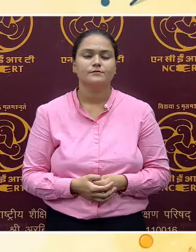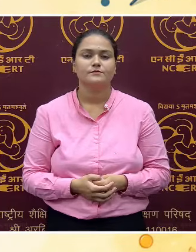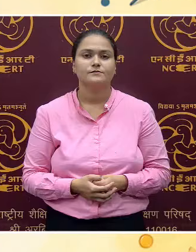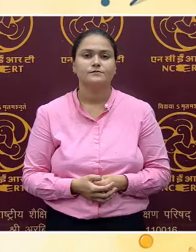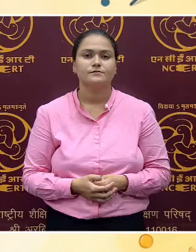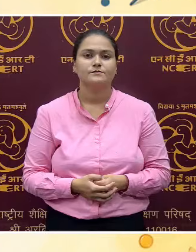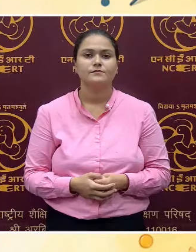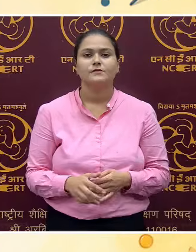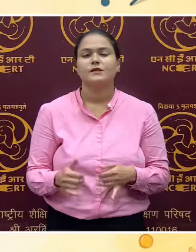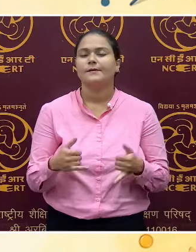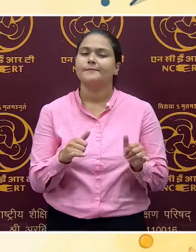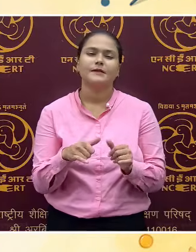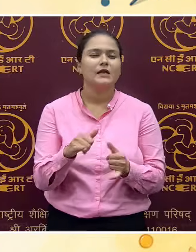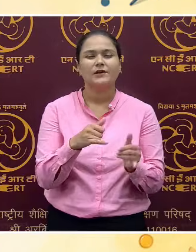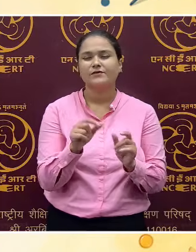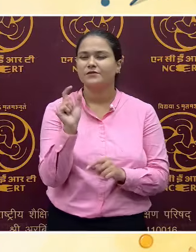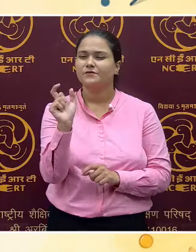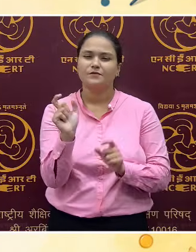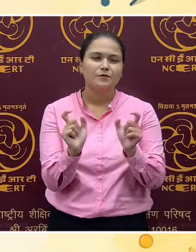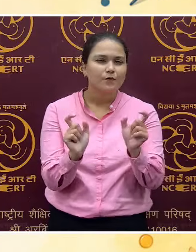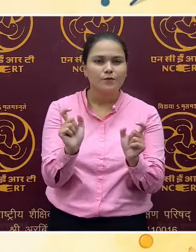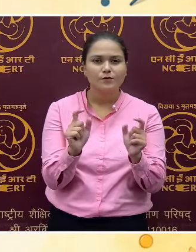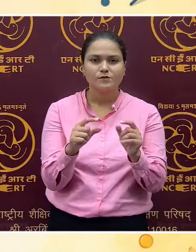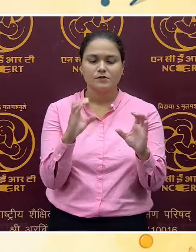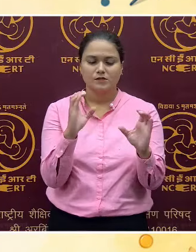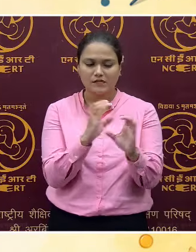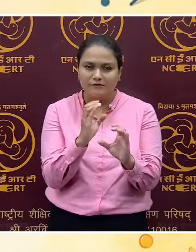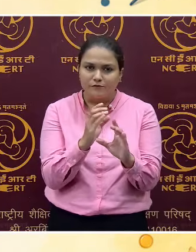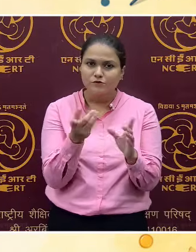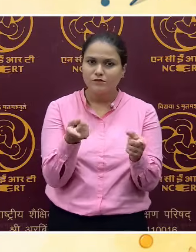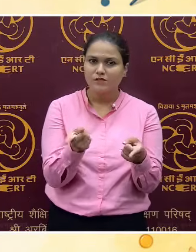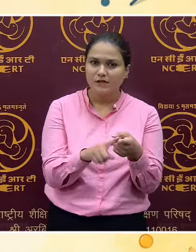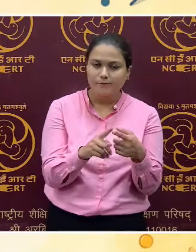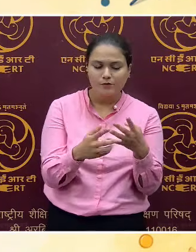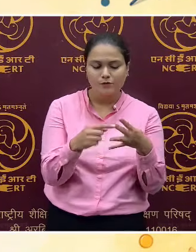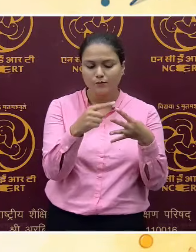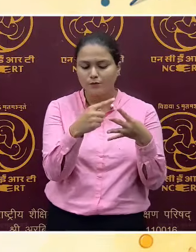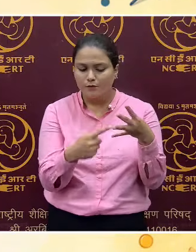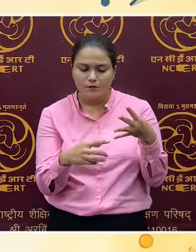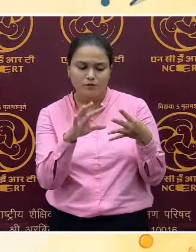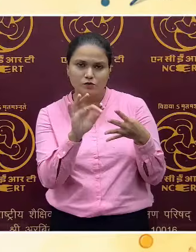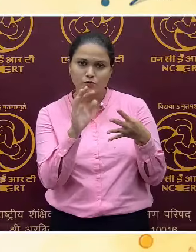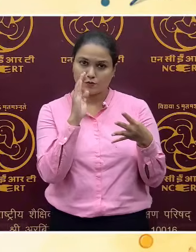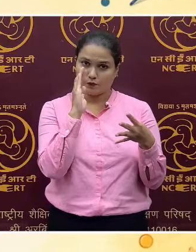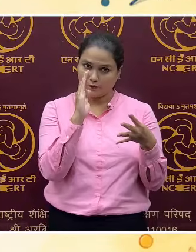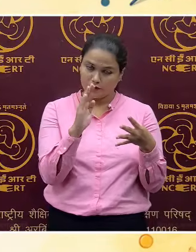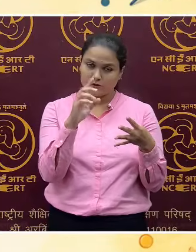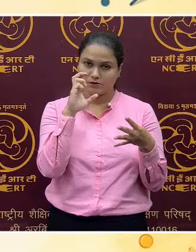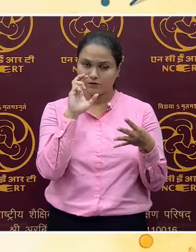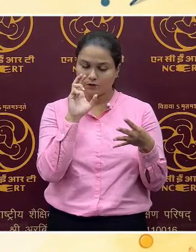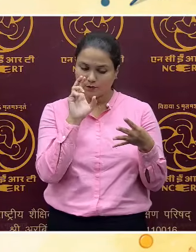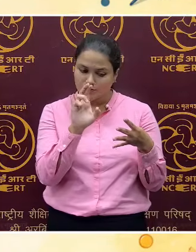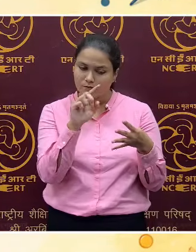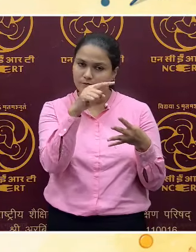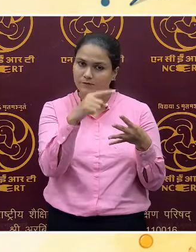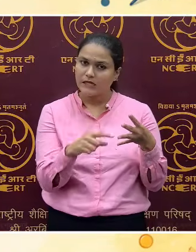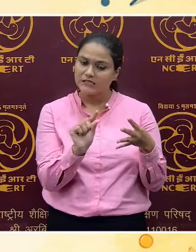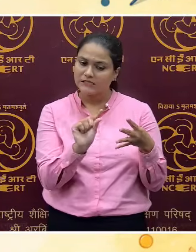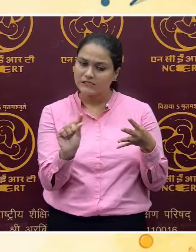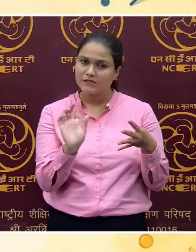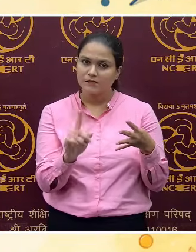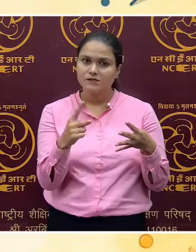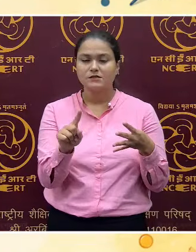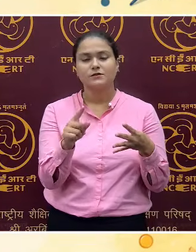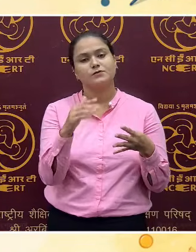just playing with words, but basically this is the answer. All right. The last